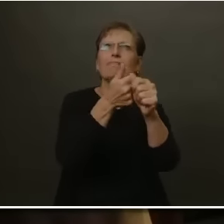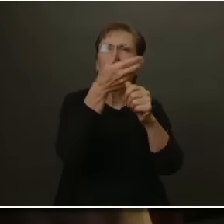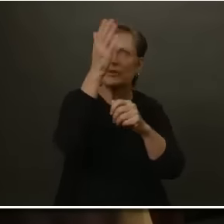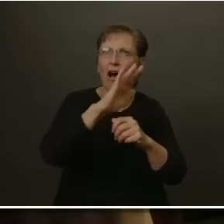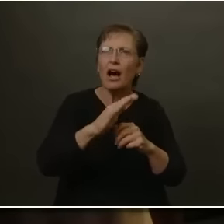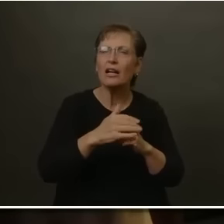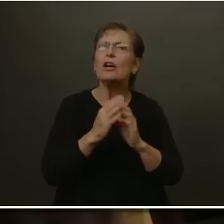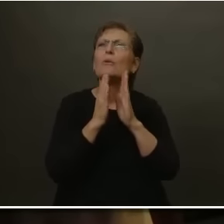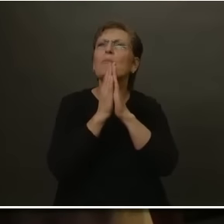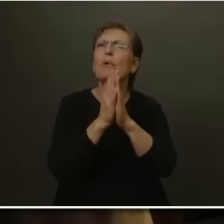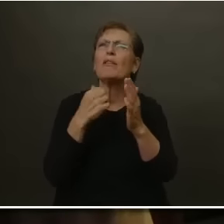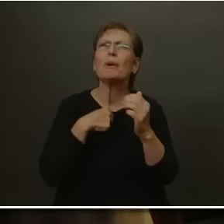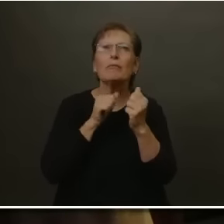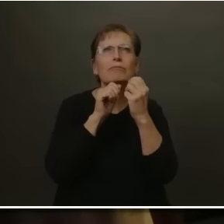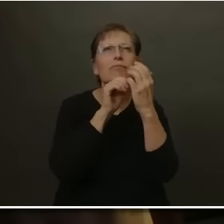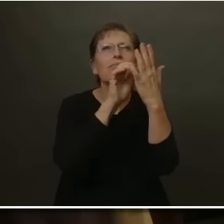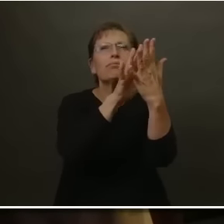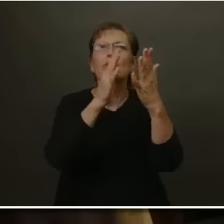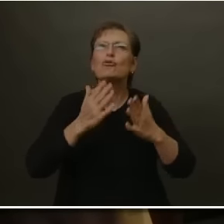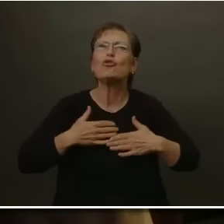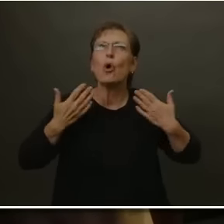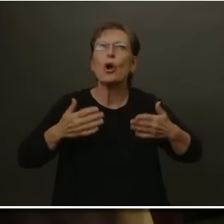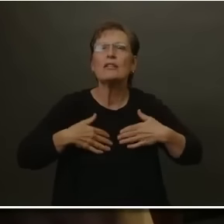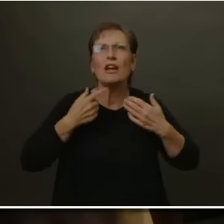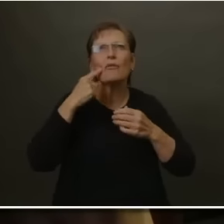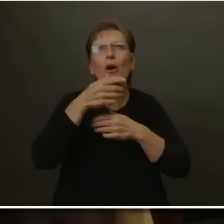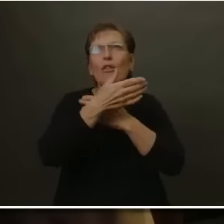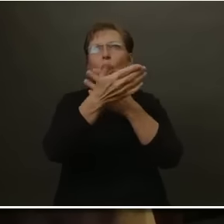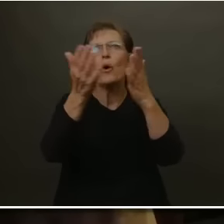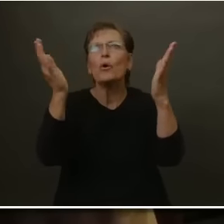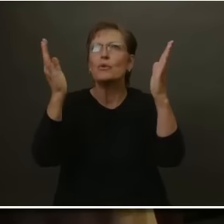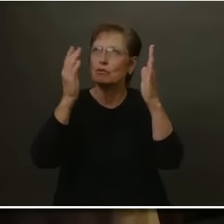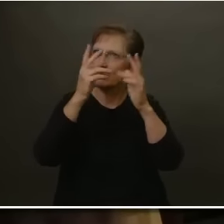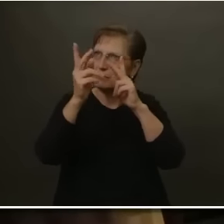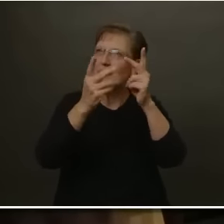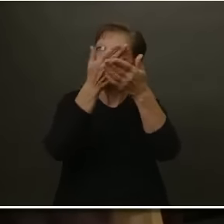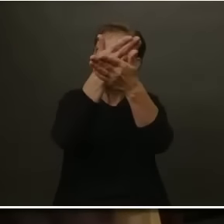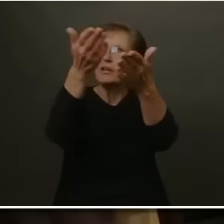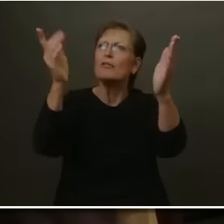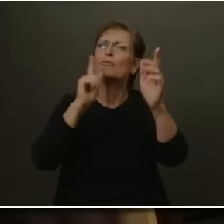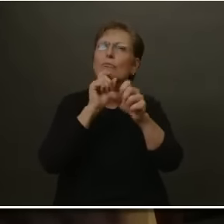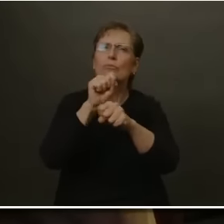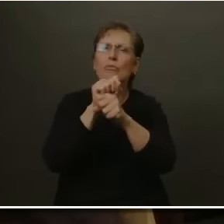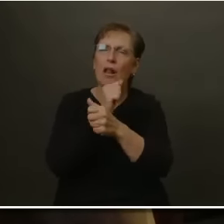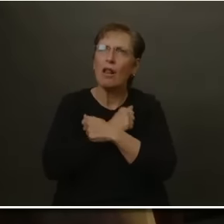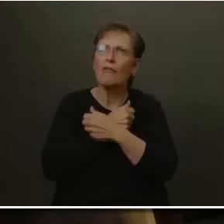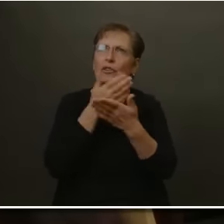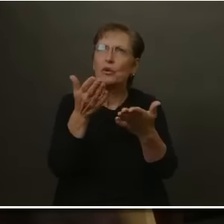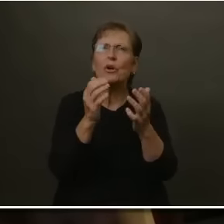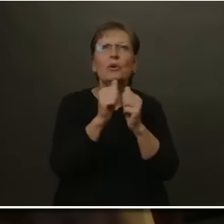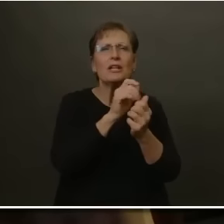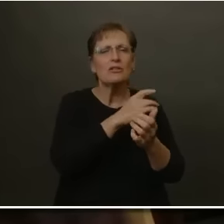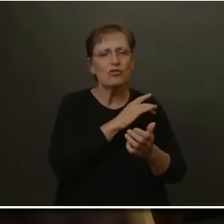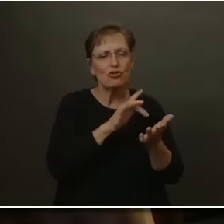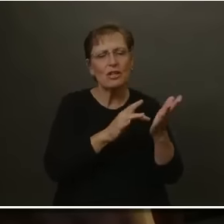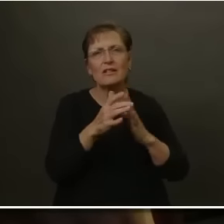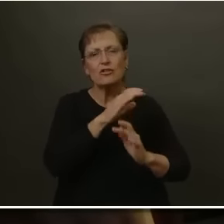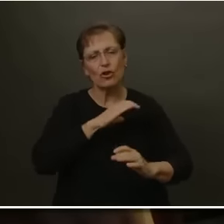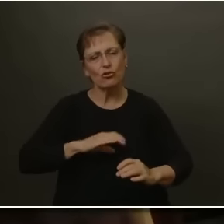those ineffable joys that you have prepared for those who truly love you. Through Jesus Christ, our Lord, who with you and the Holy